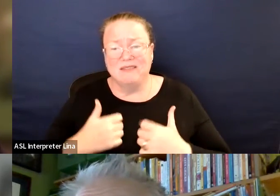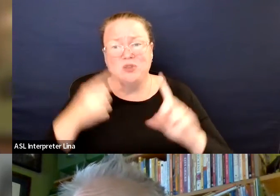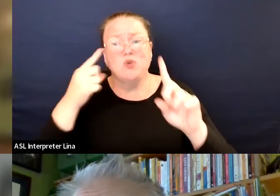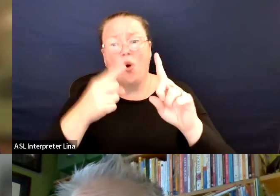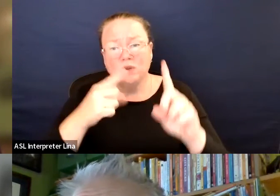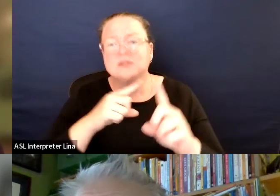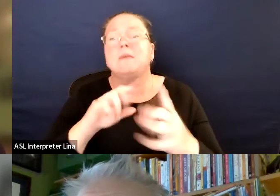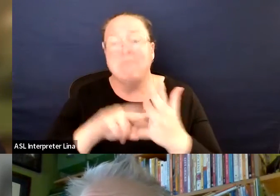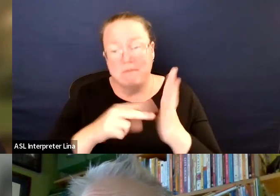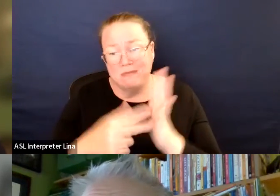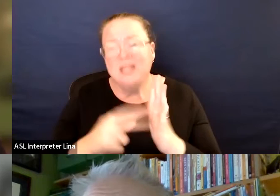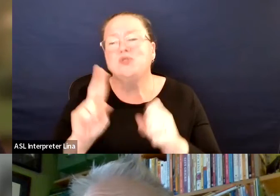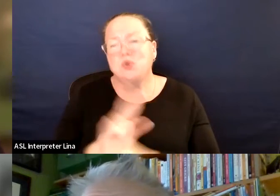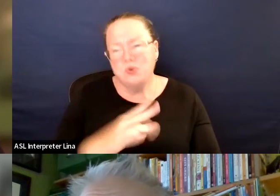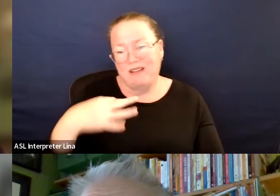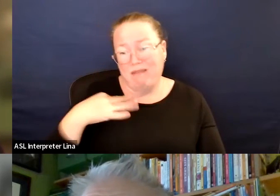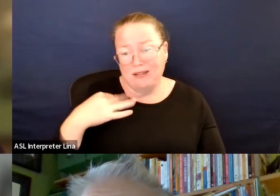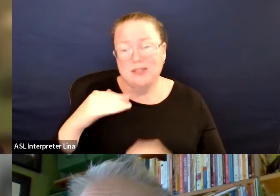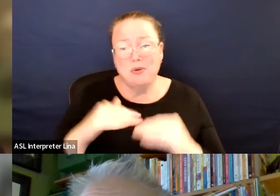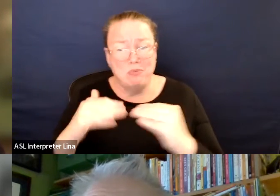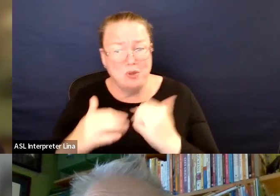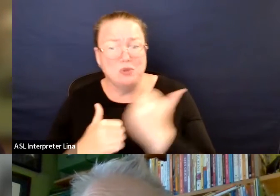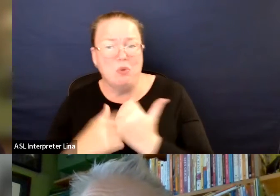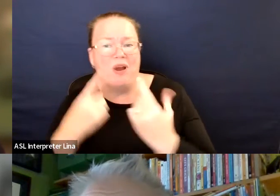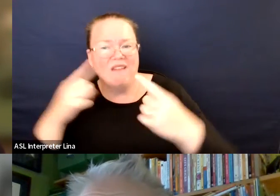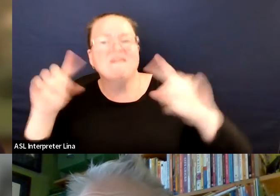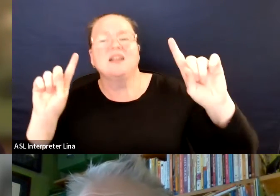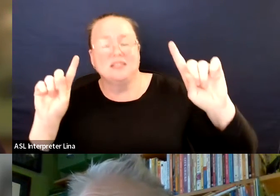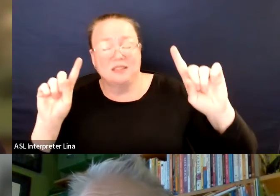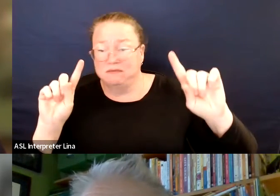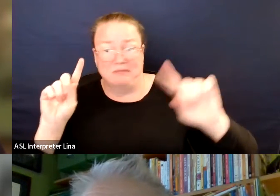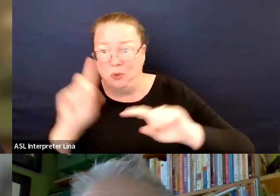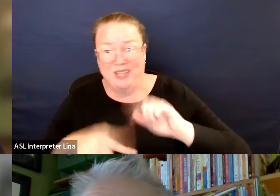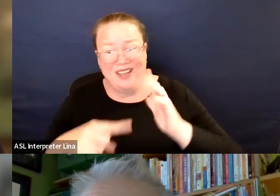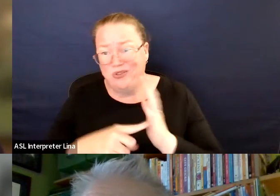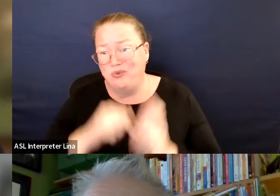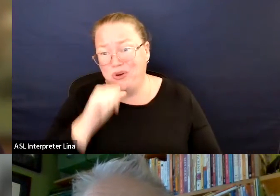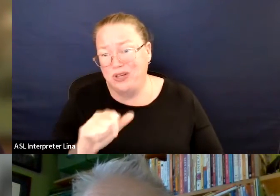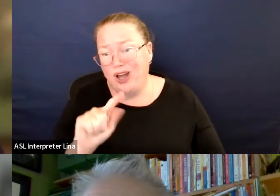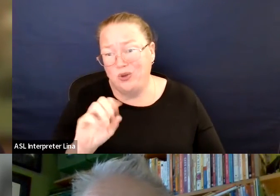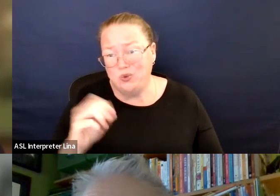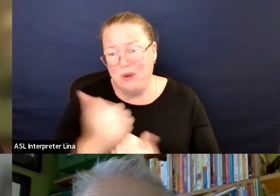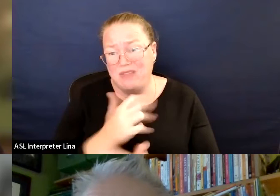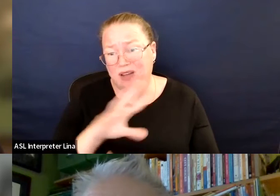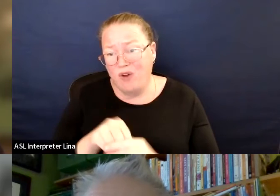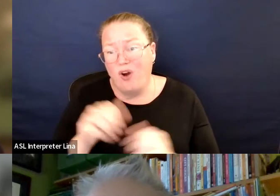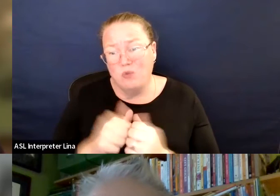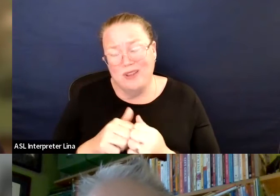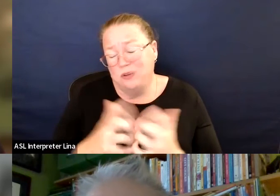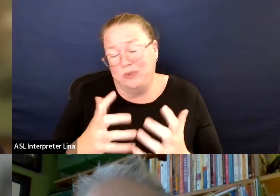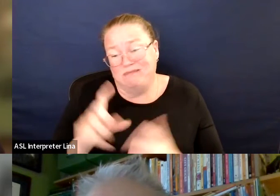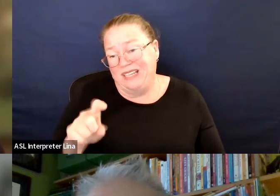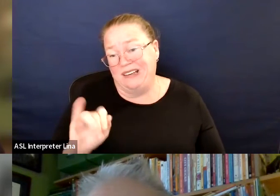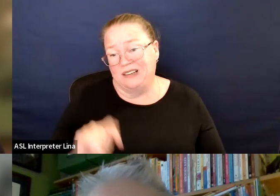using volunteers and peer supporters really effectively. We can't afford not to, can we, with the things that we're dealing with? Can't afford not to.